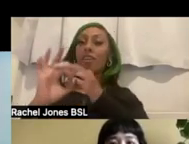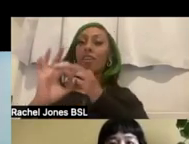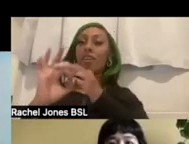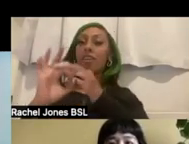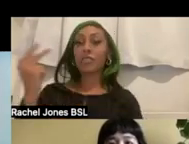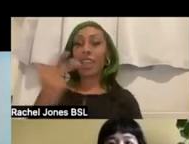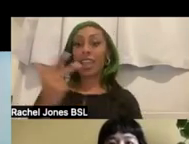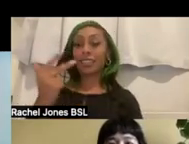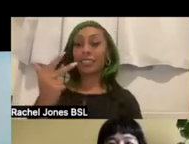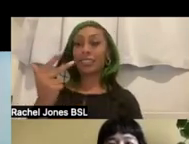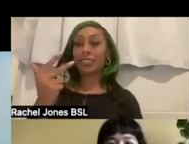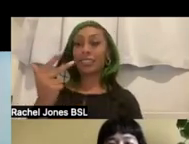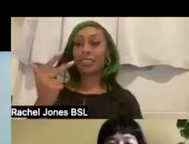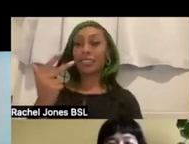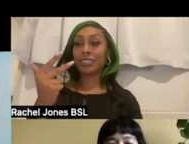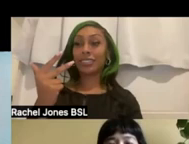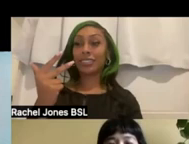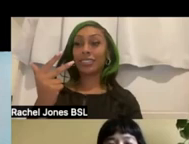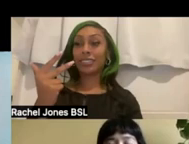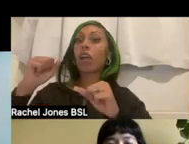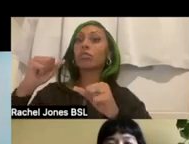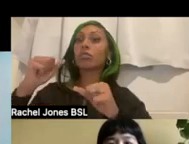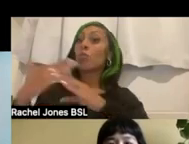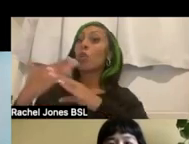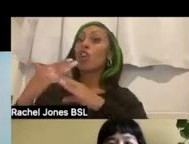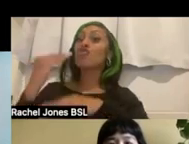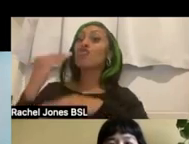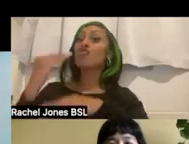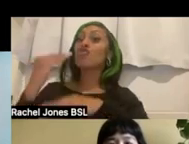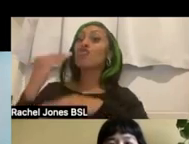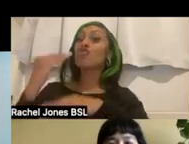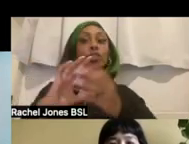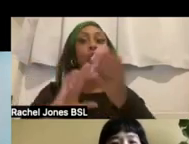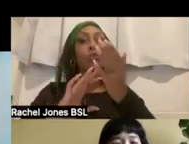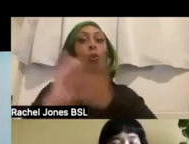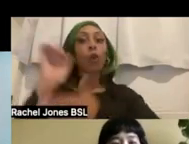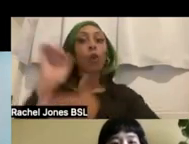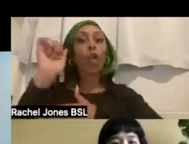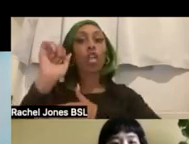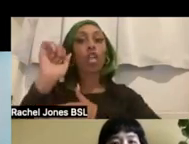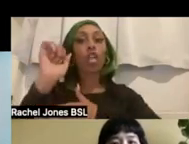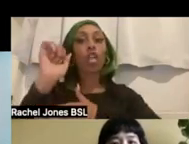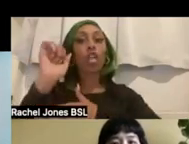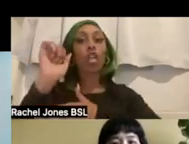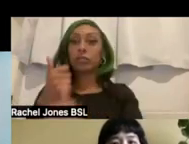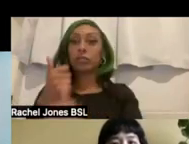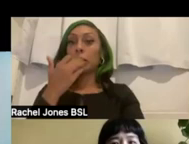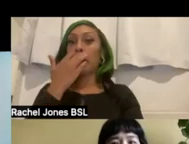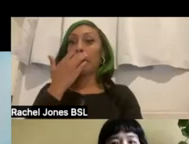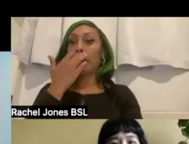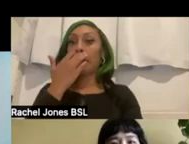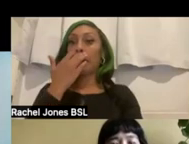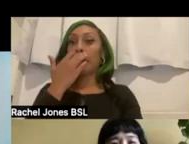cultural industries with the Centre on Dynamics of Ethnicity at the University of Manchester. I